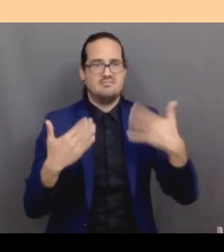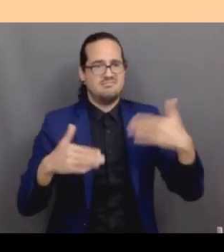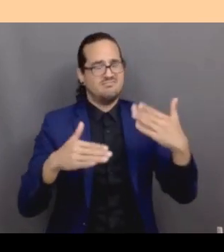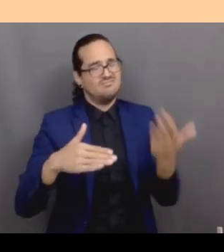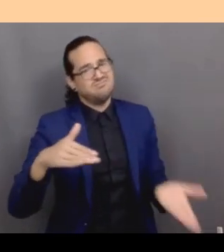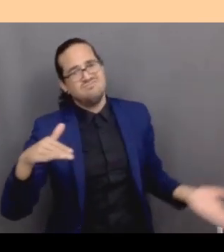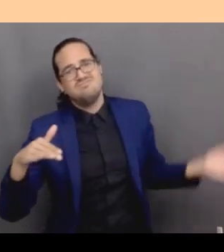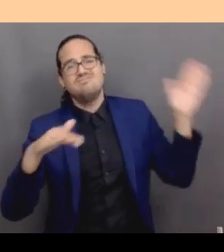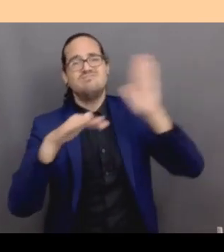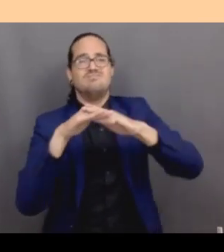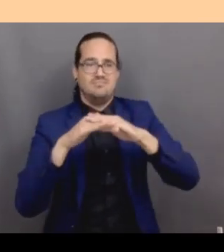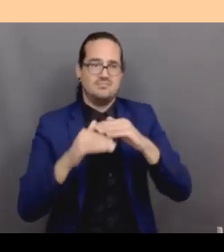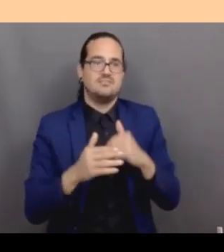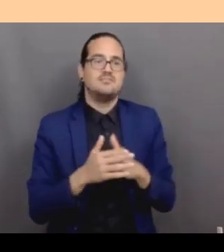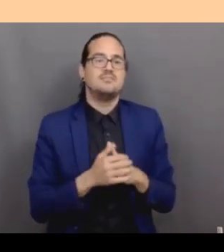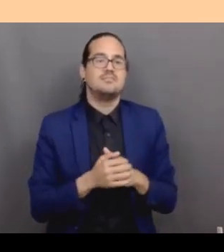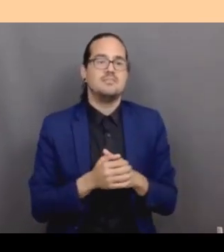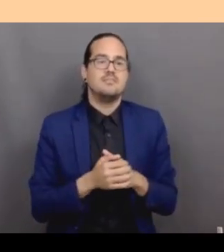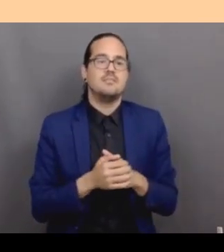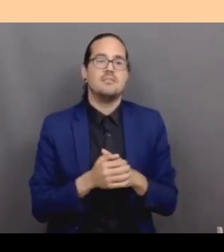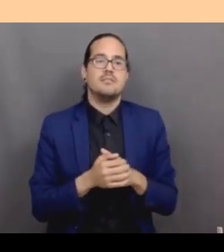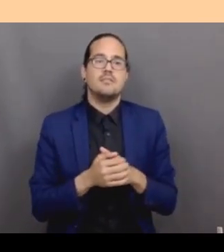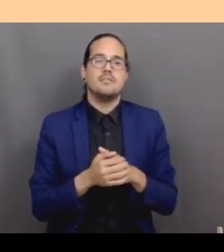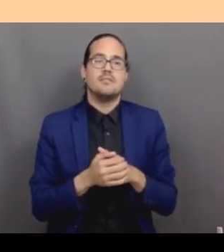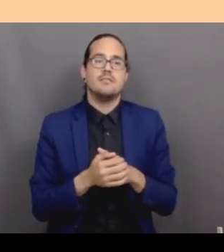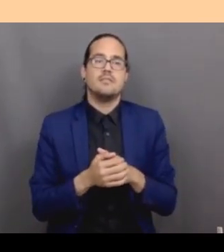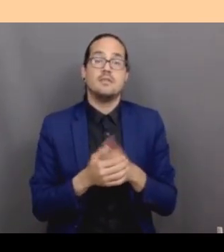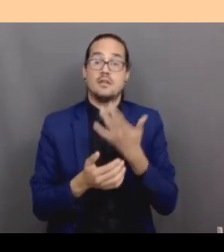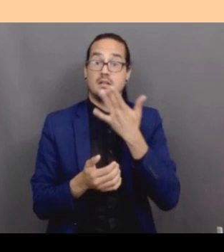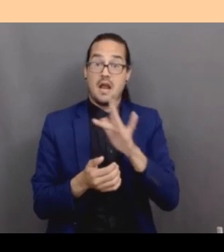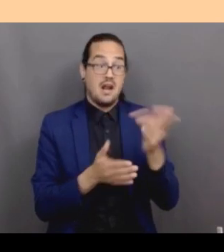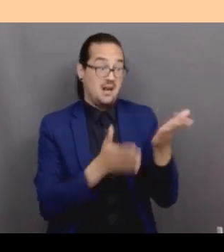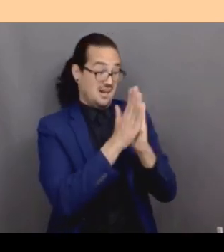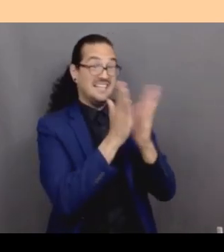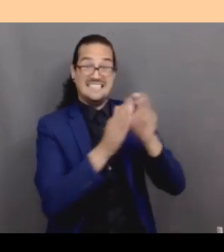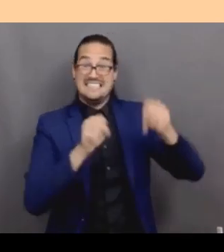been increased to about $1.6 million.